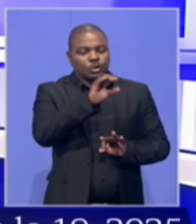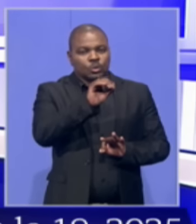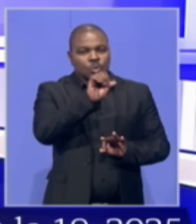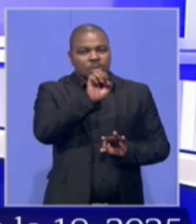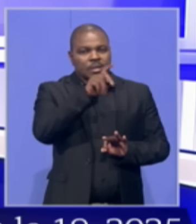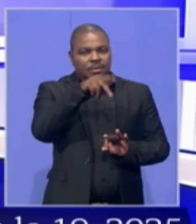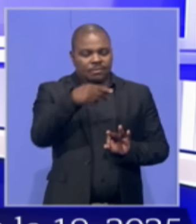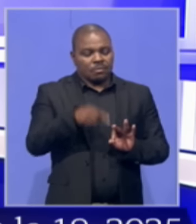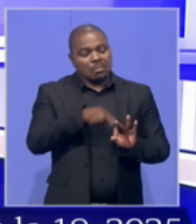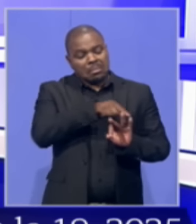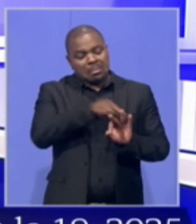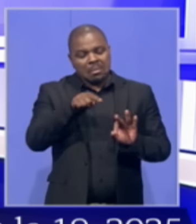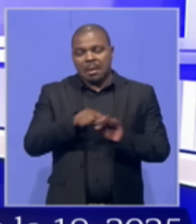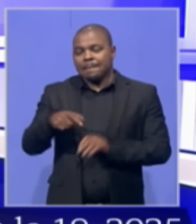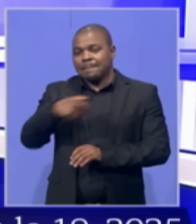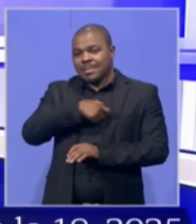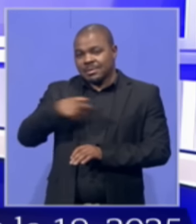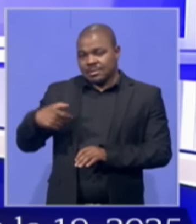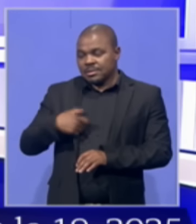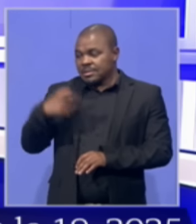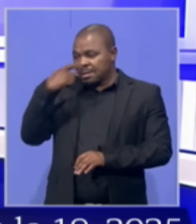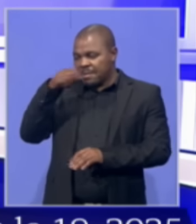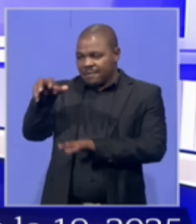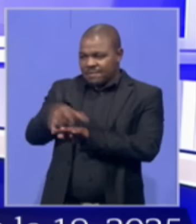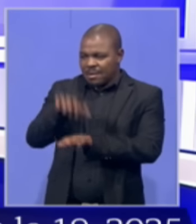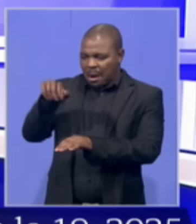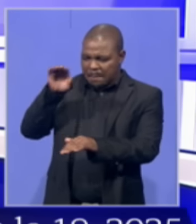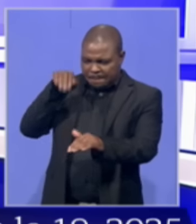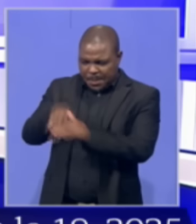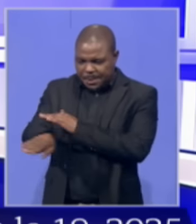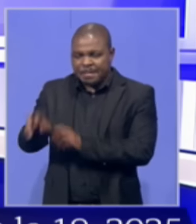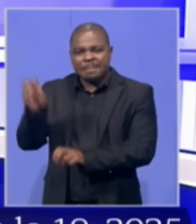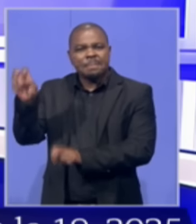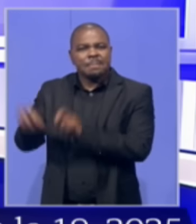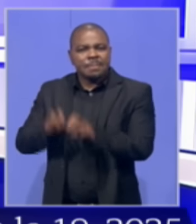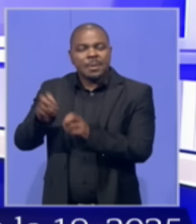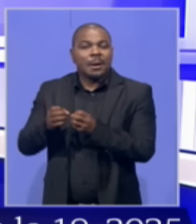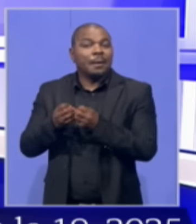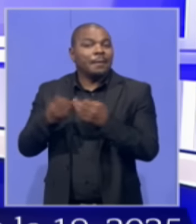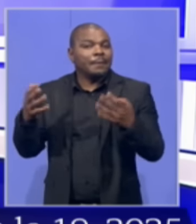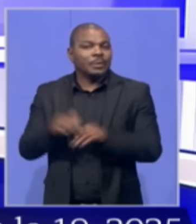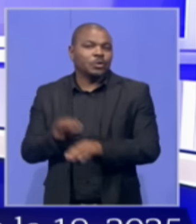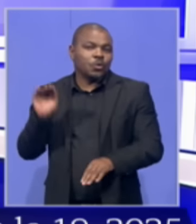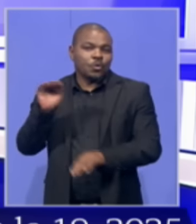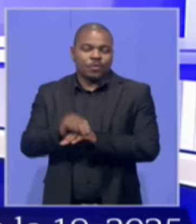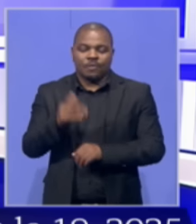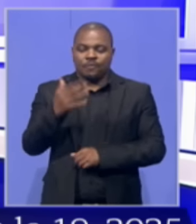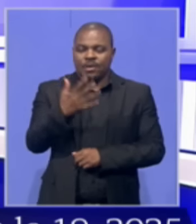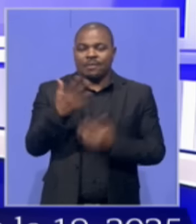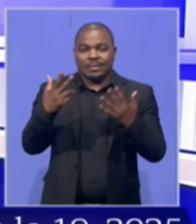thuba kwa polaseng ya moporesidente Cyril Ramaphosa le go utswa didolara tsa Amerika di feta dikete di le